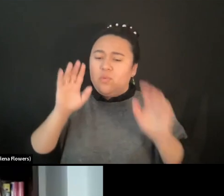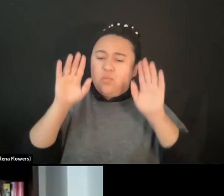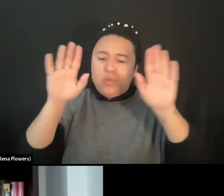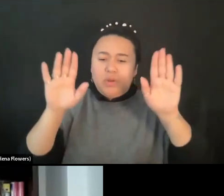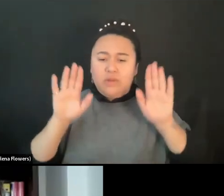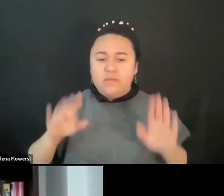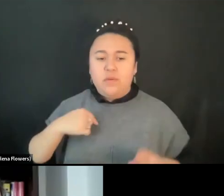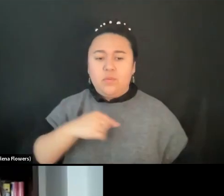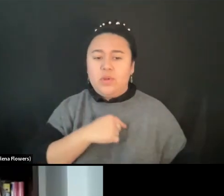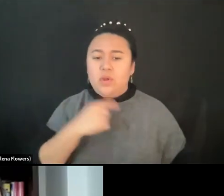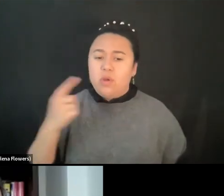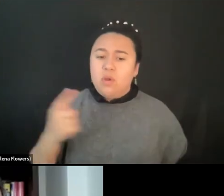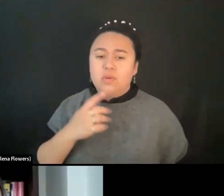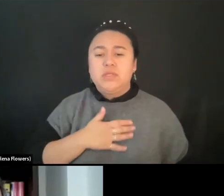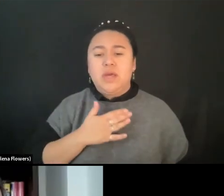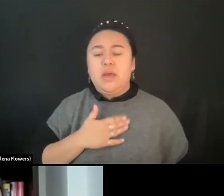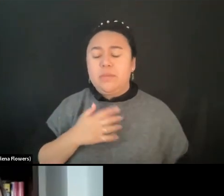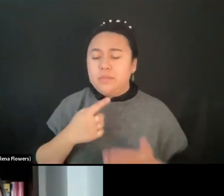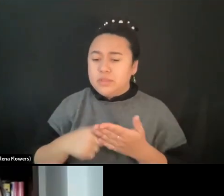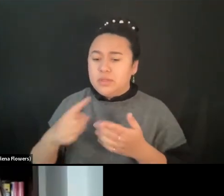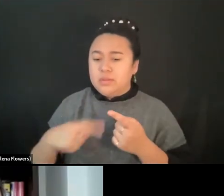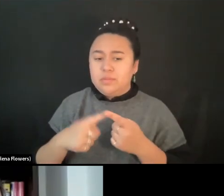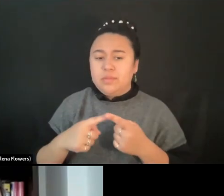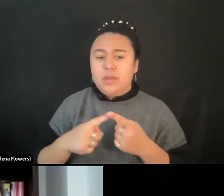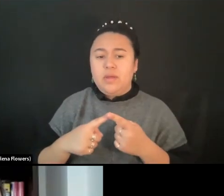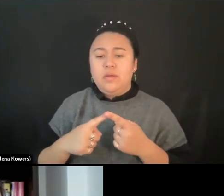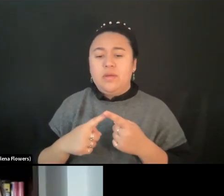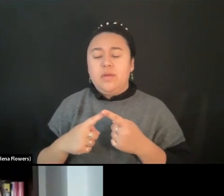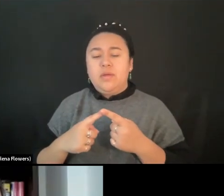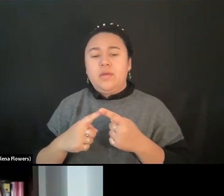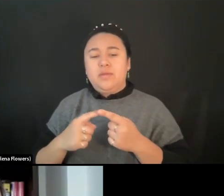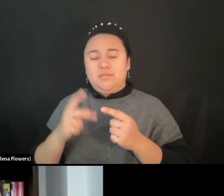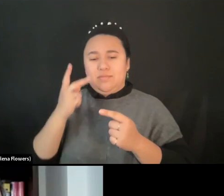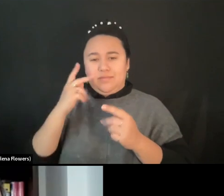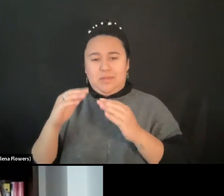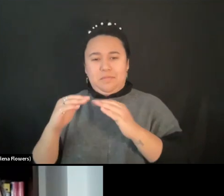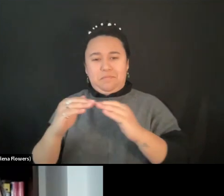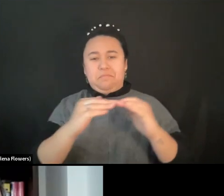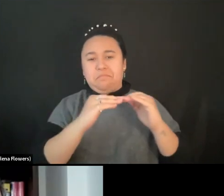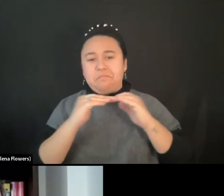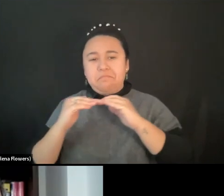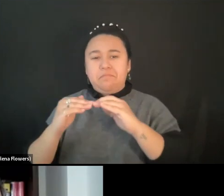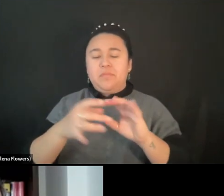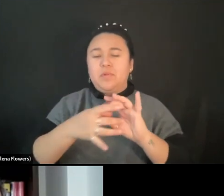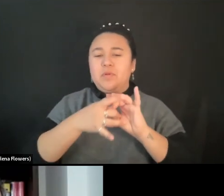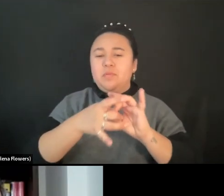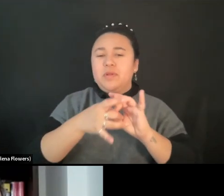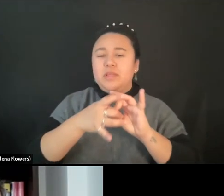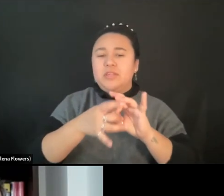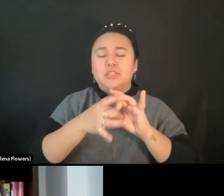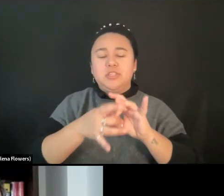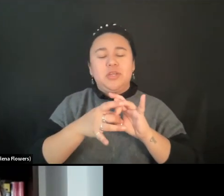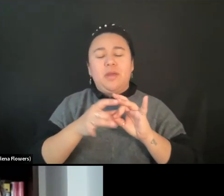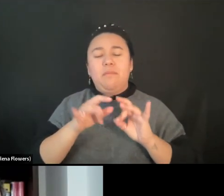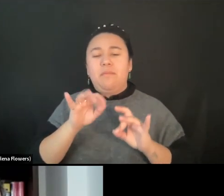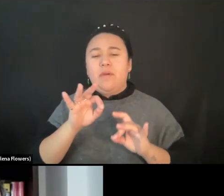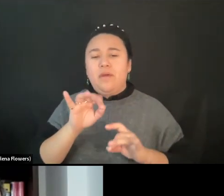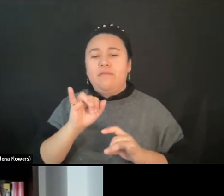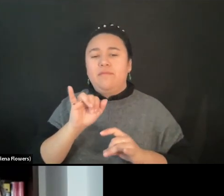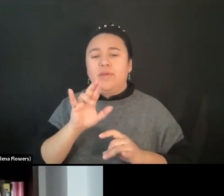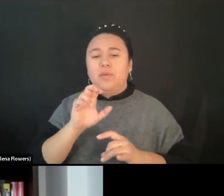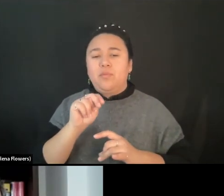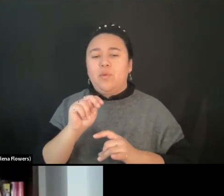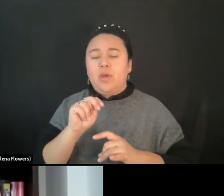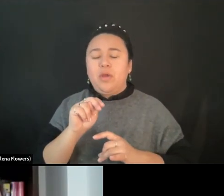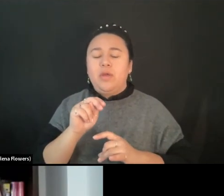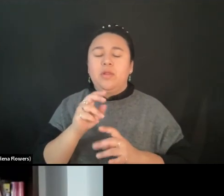talking about the mutually constitutive relationship that Iranian artists, you know, have built with the government. And,